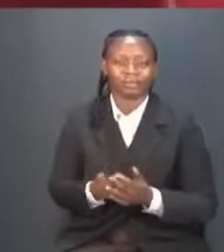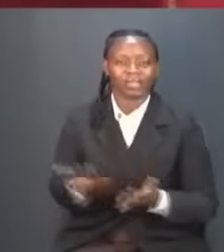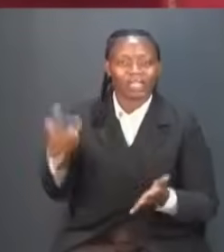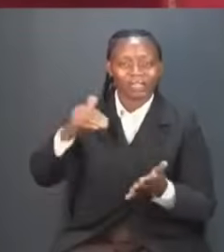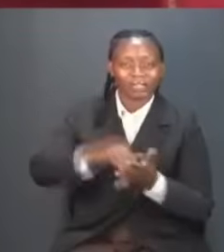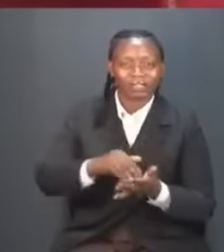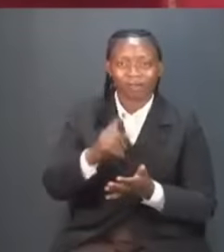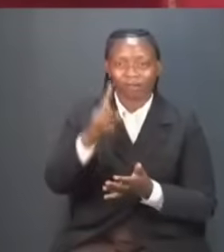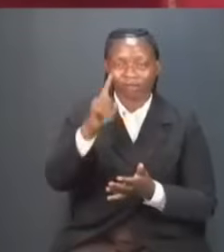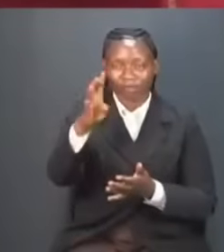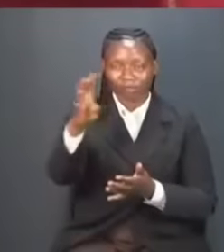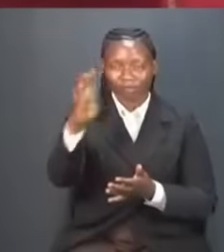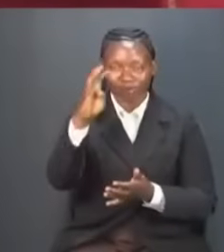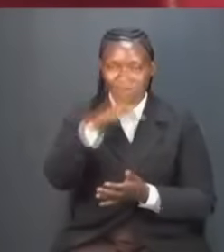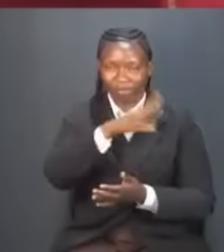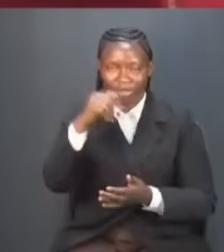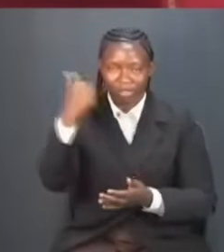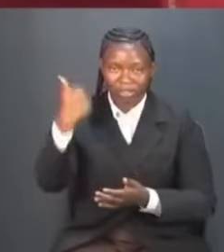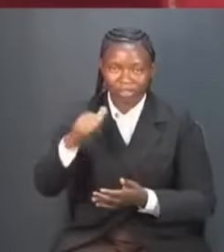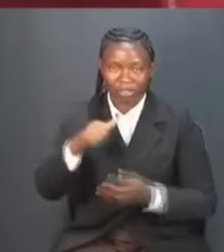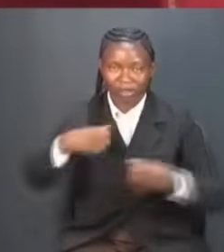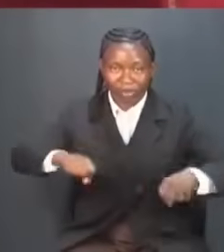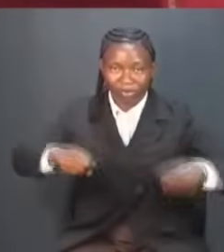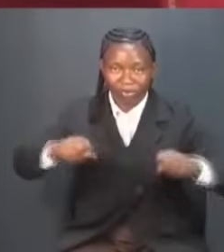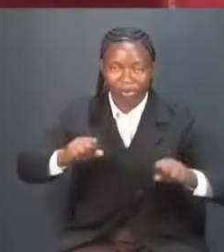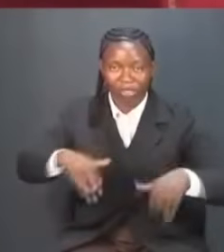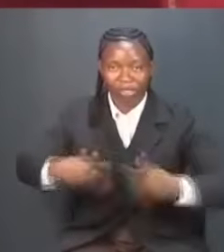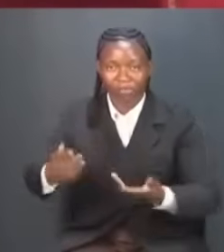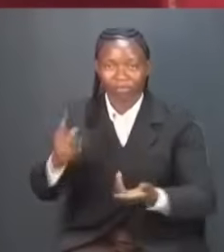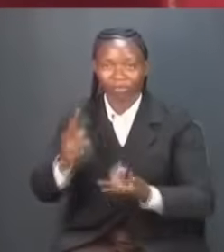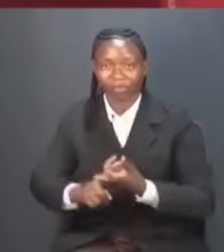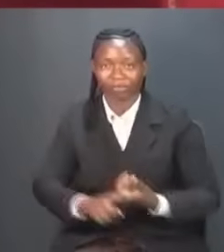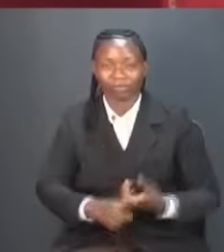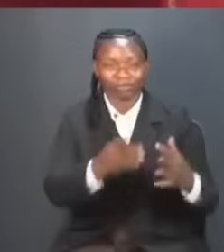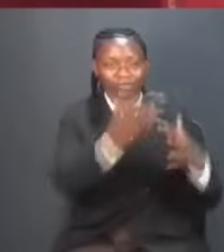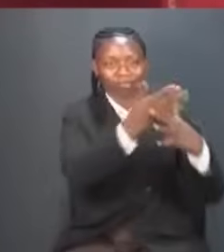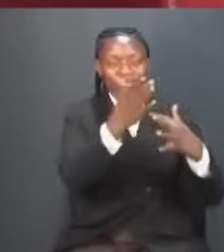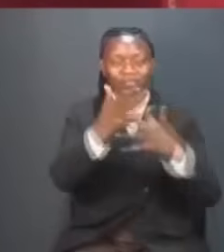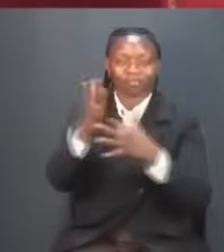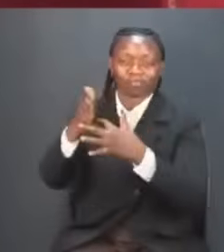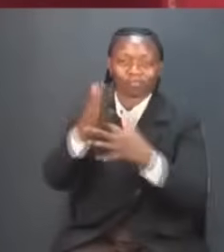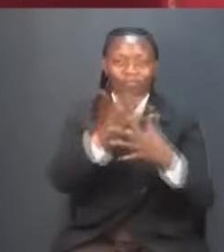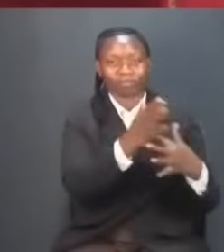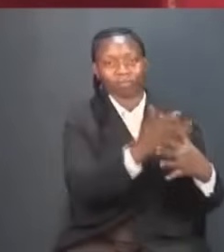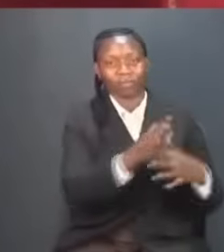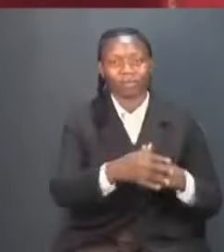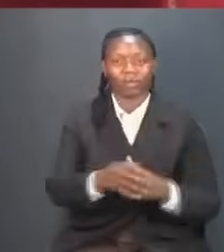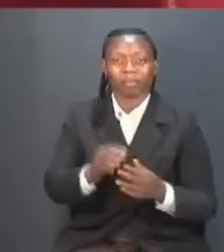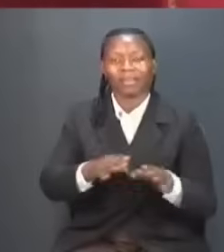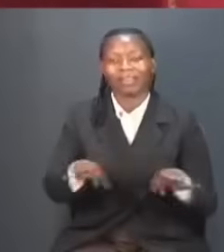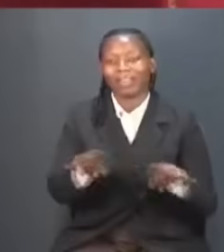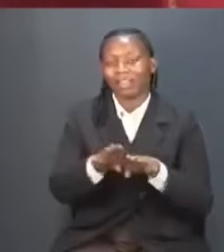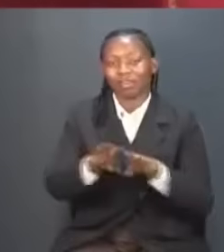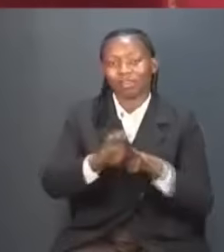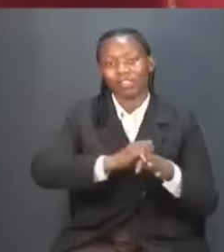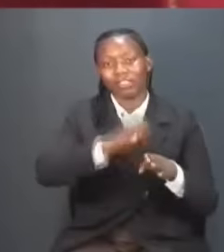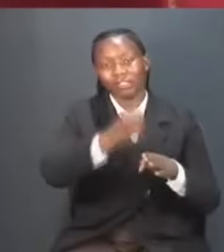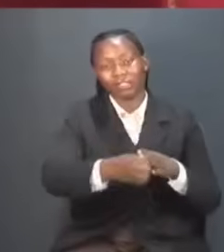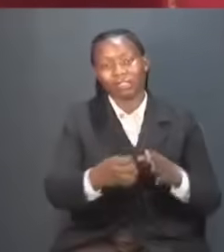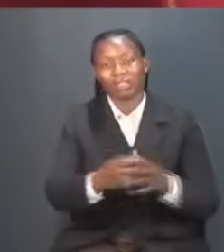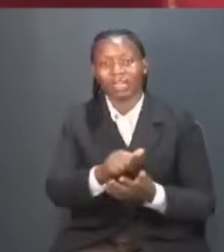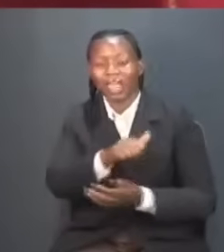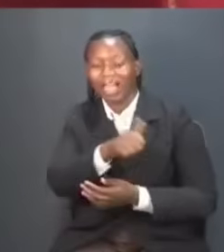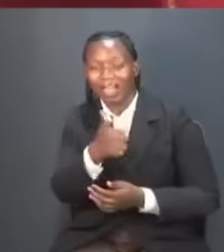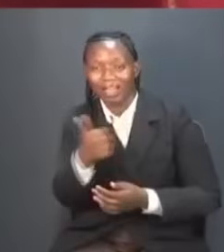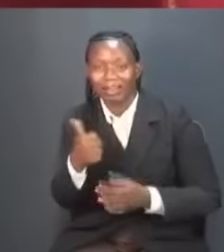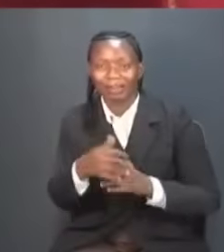410 motorbikes are programmed for distribution by close of the year. There are